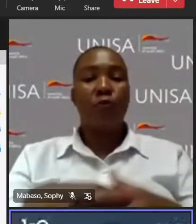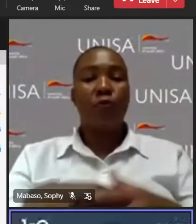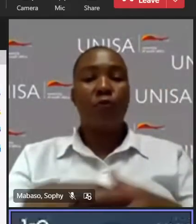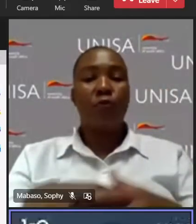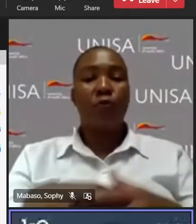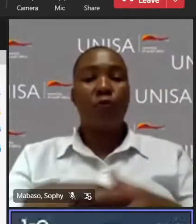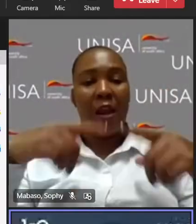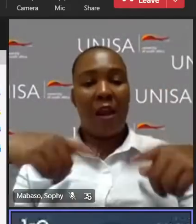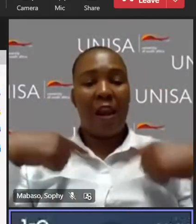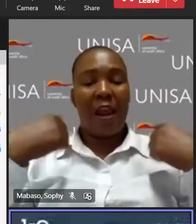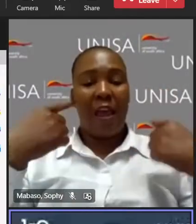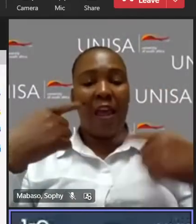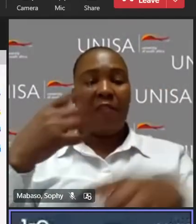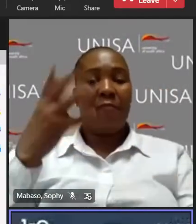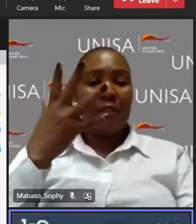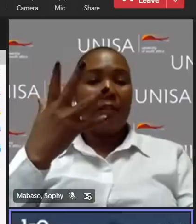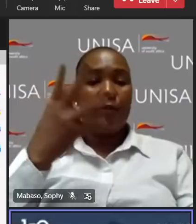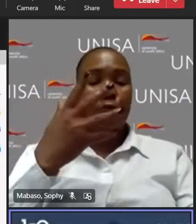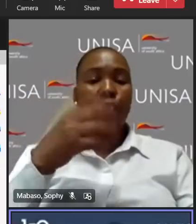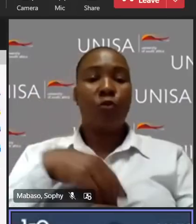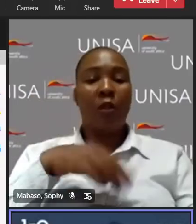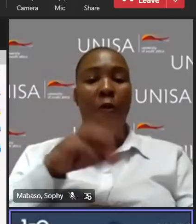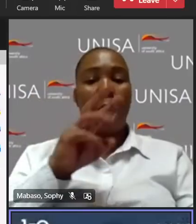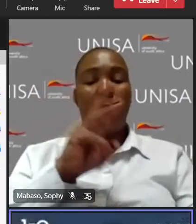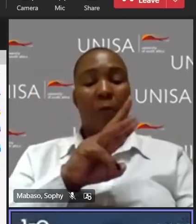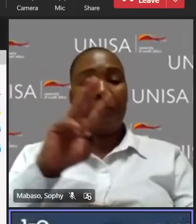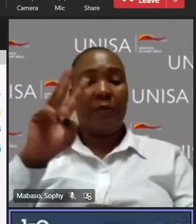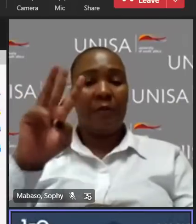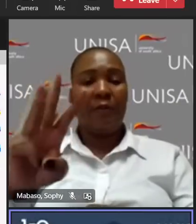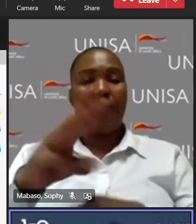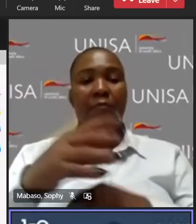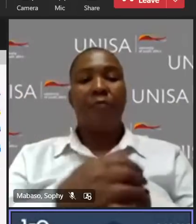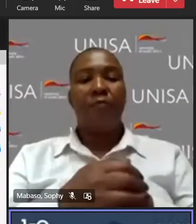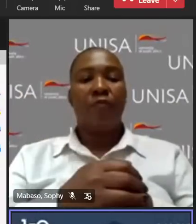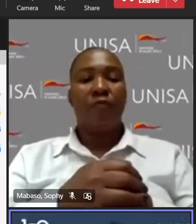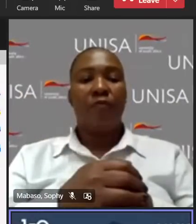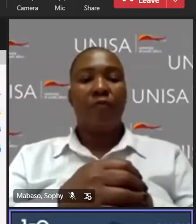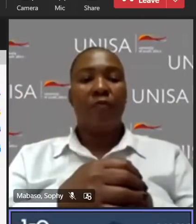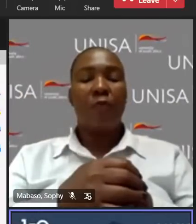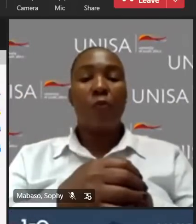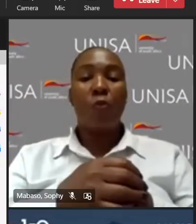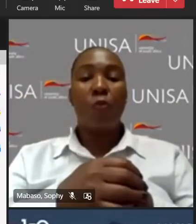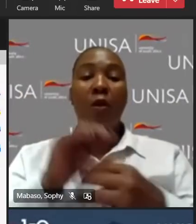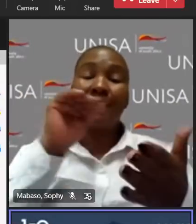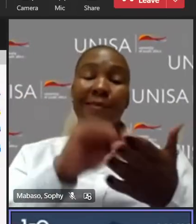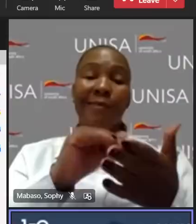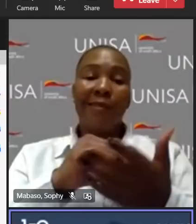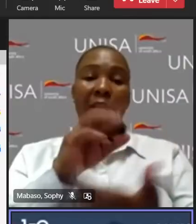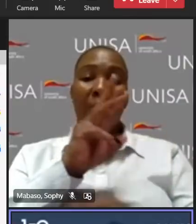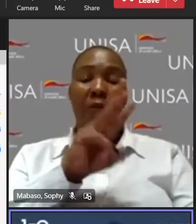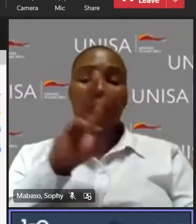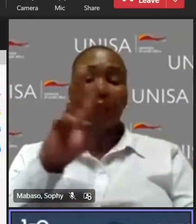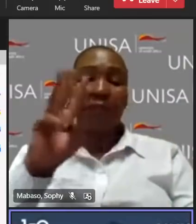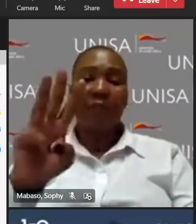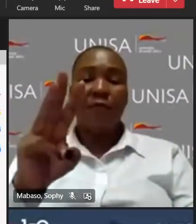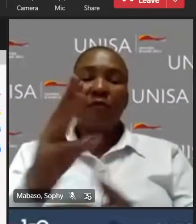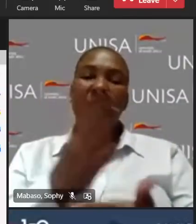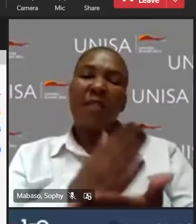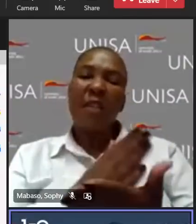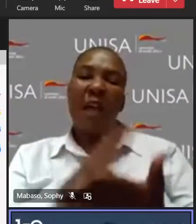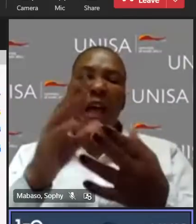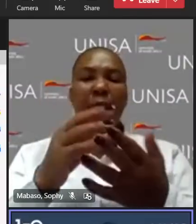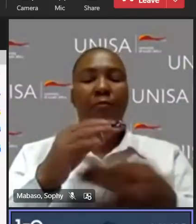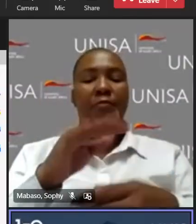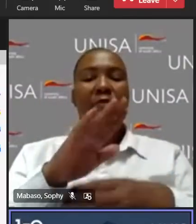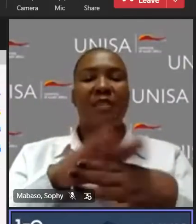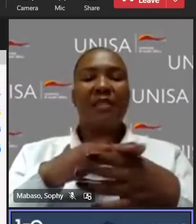website as many students, when they get to the website, for some reason,